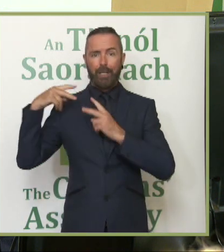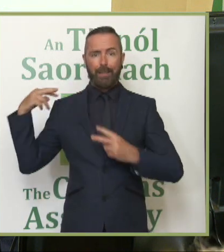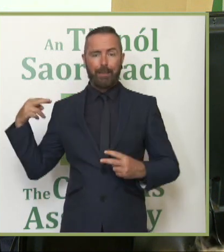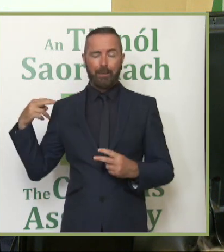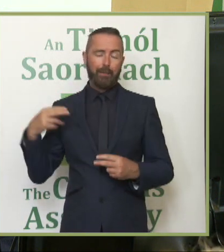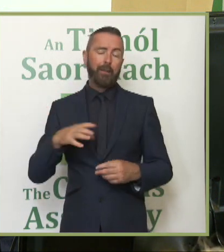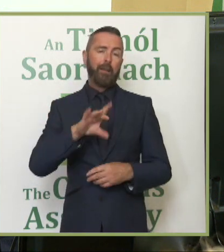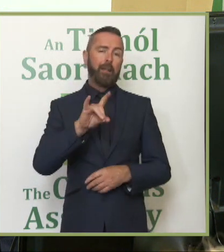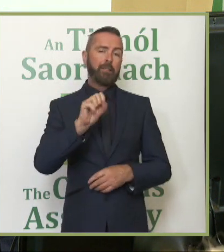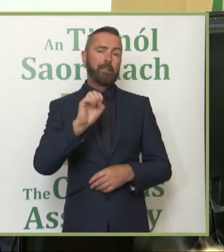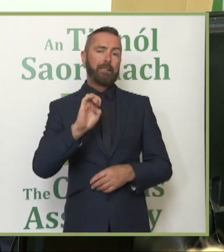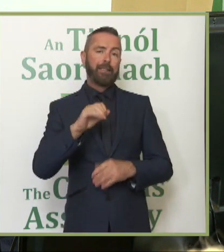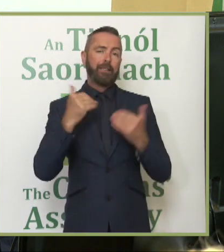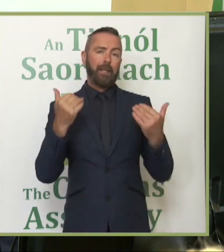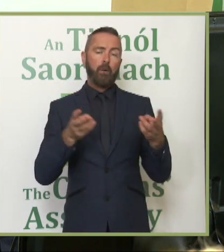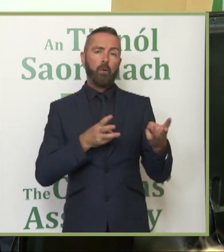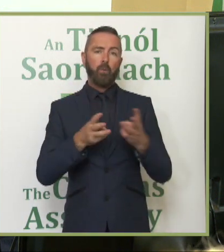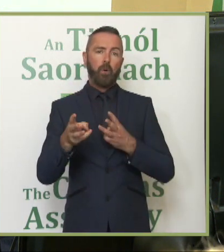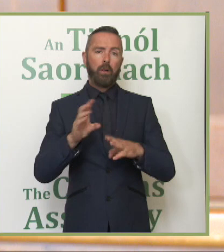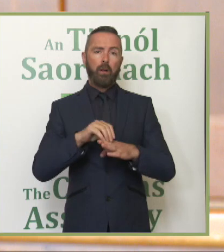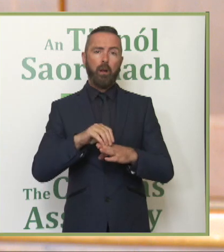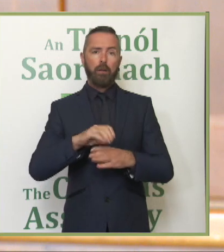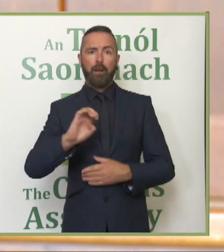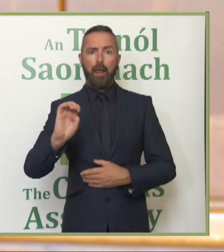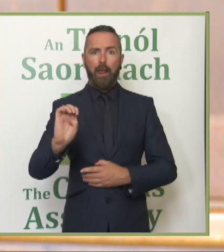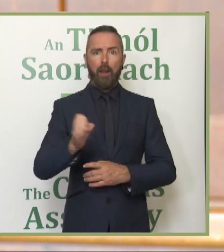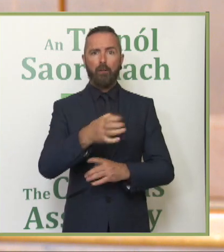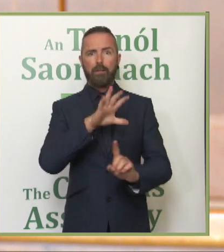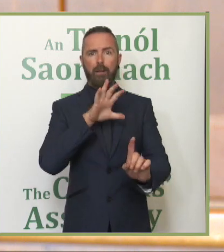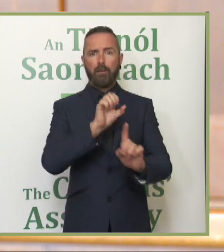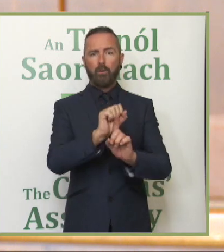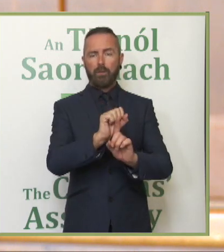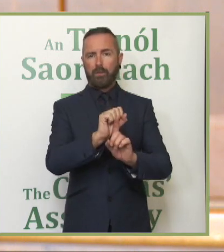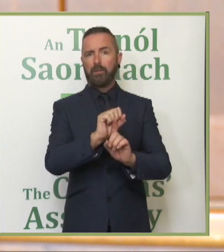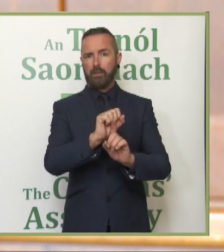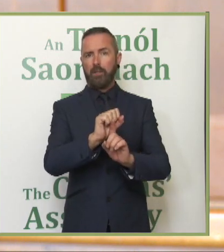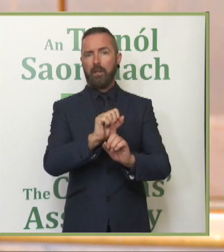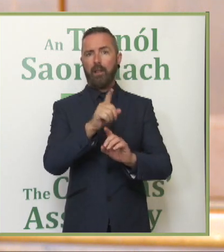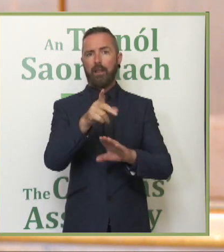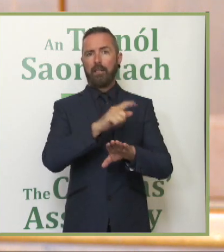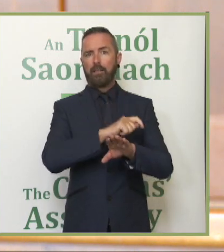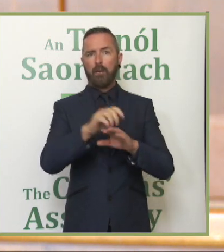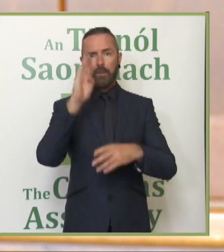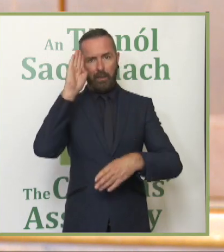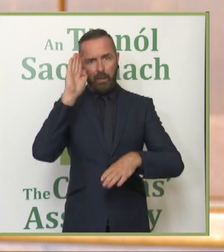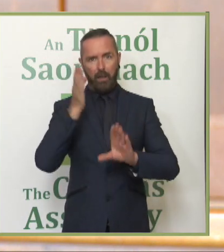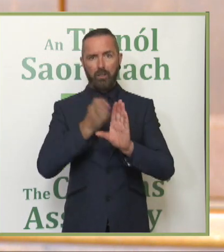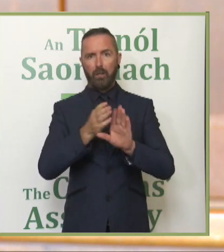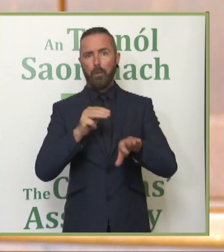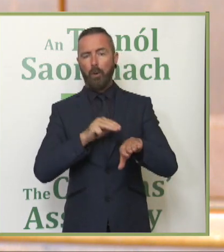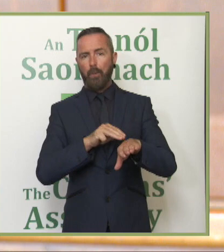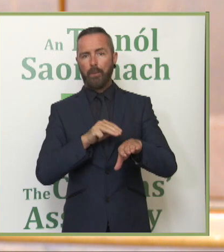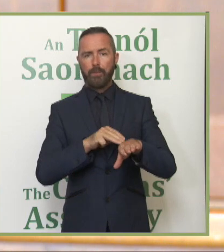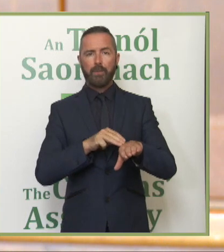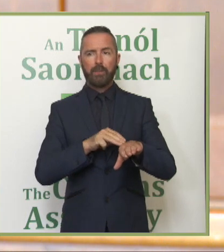HSE has been working on early diagnose some of these psychiatrist genetic problem